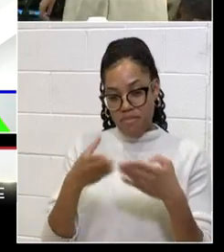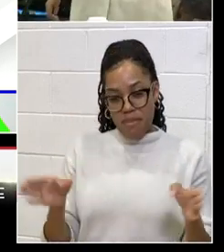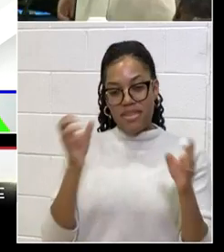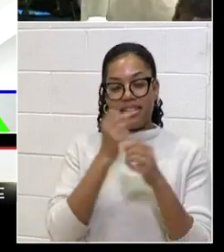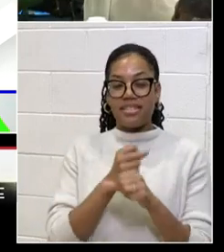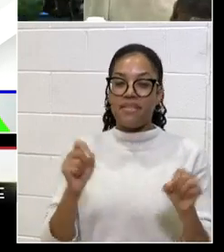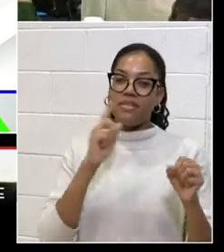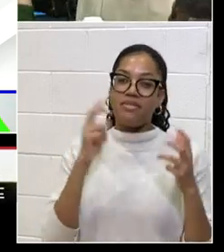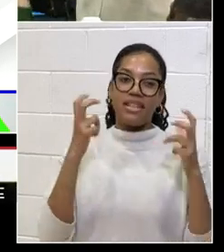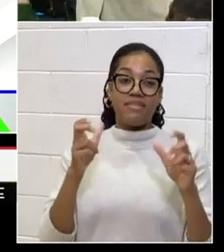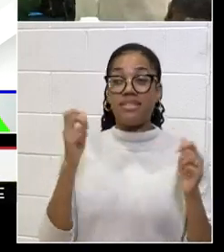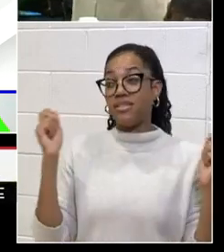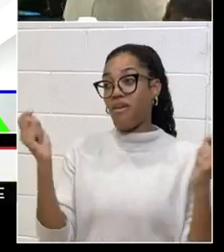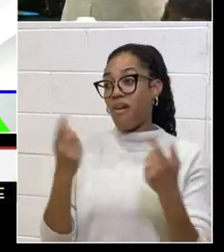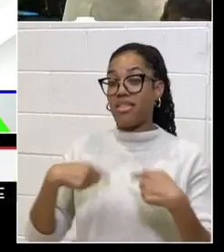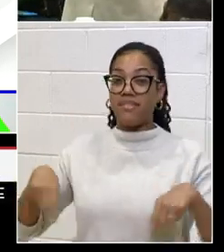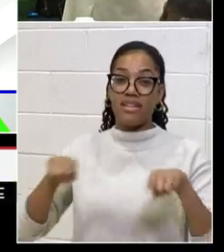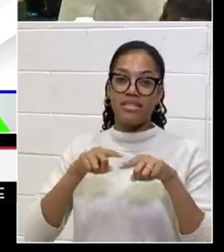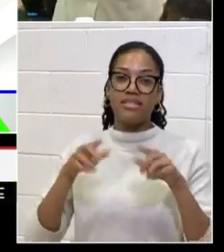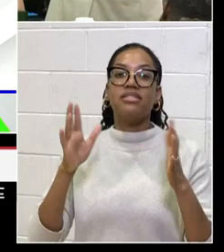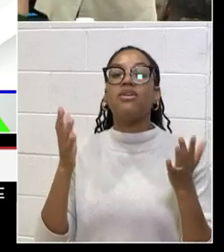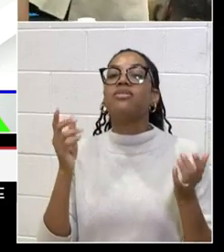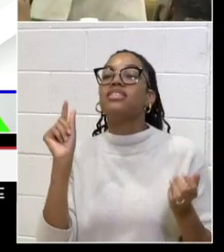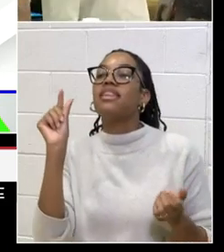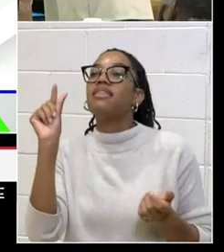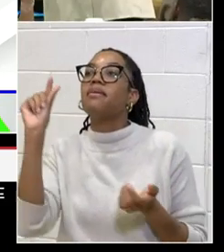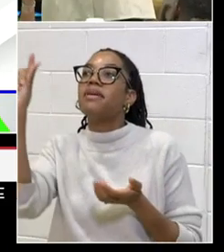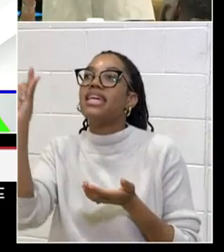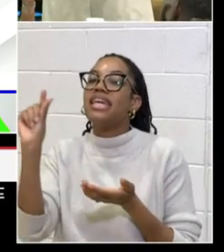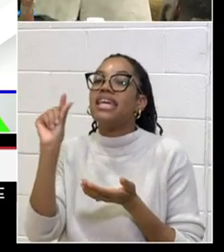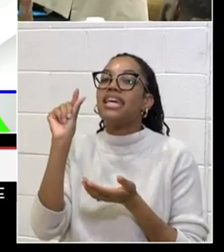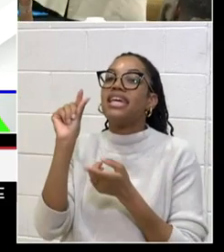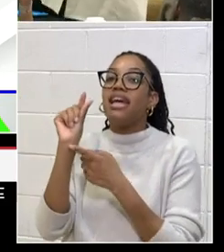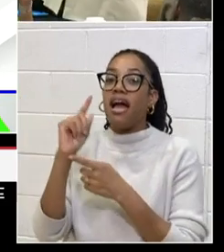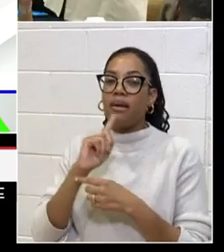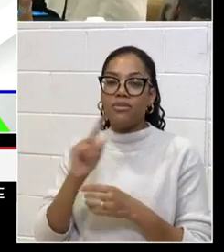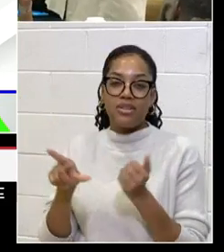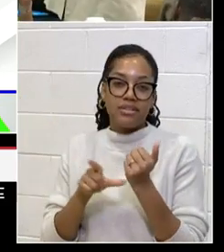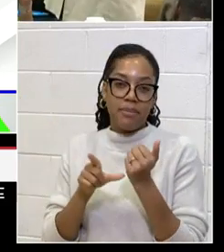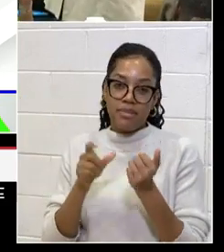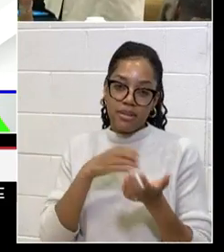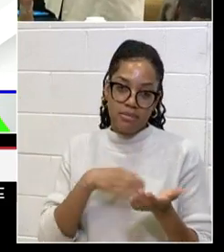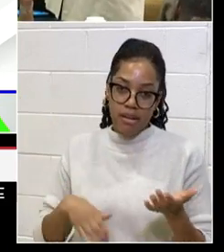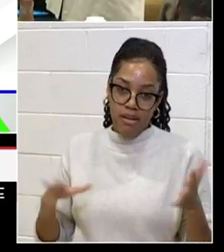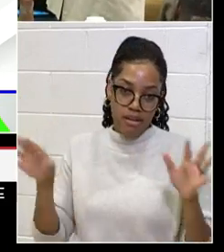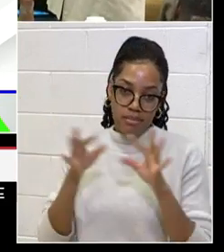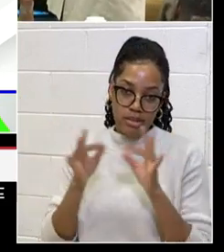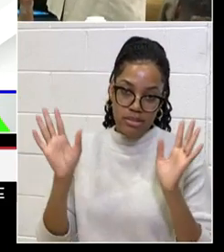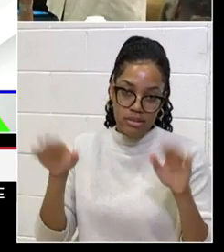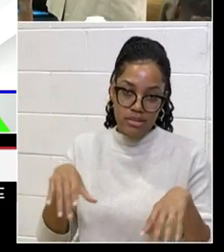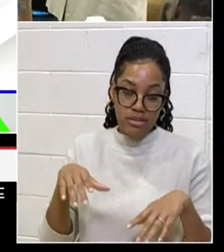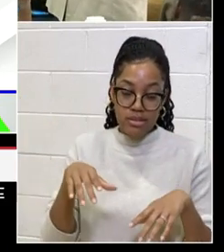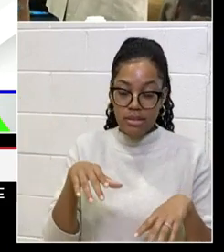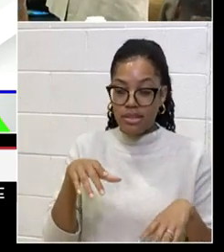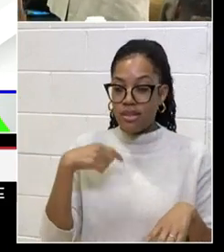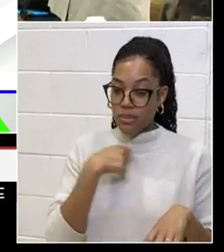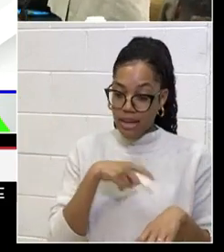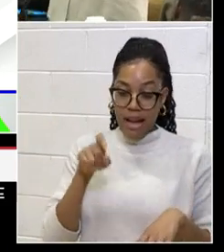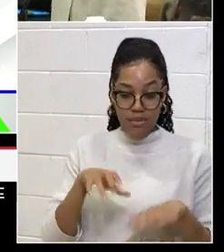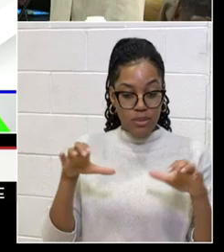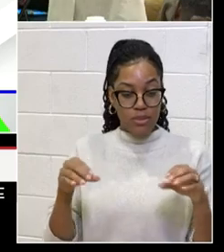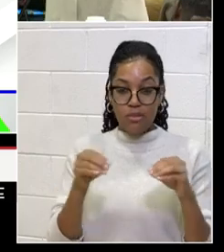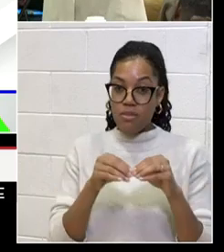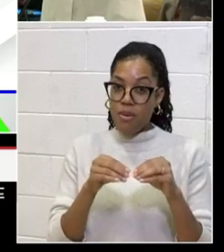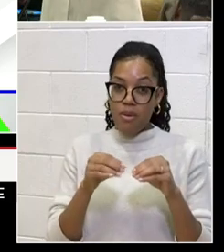in everyone in here. So take a little bit. I'm sure that Deputy Mayor, as he said, listen, we got to do more